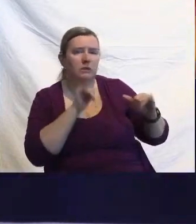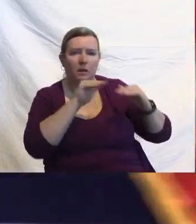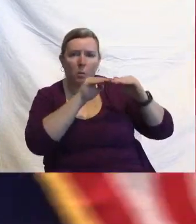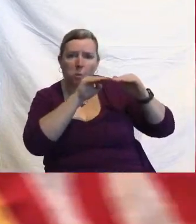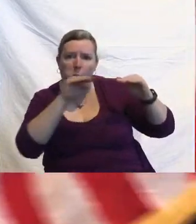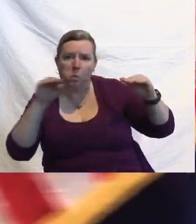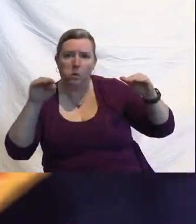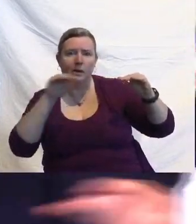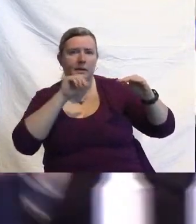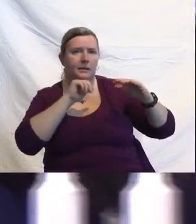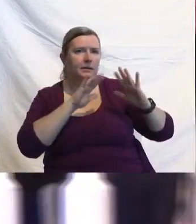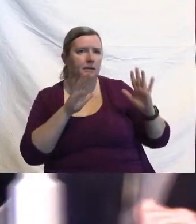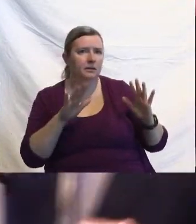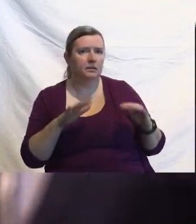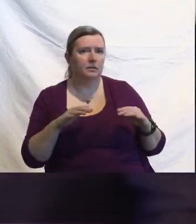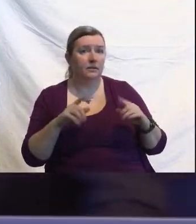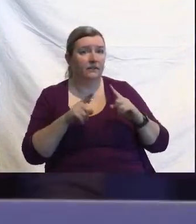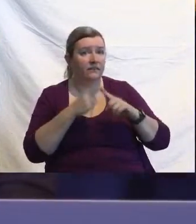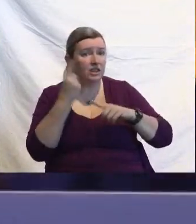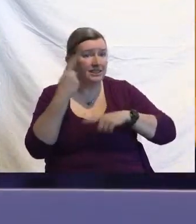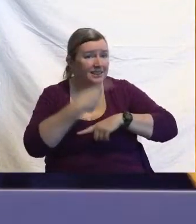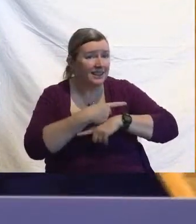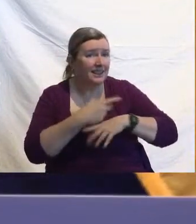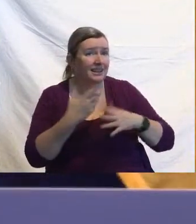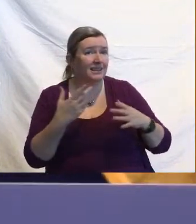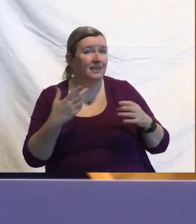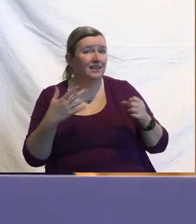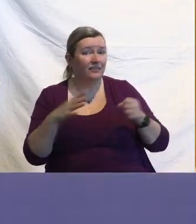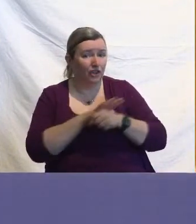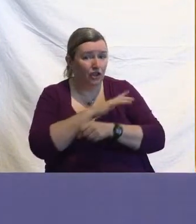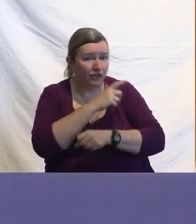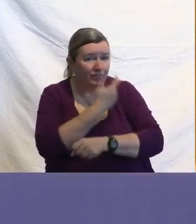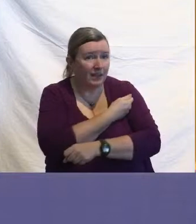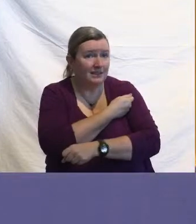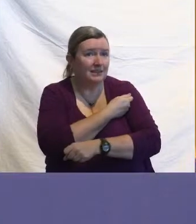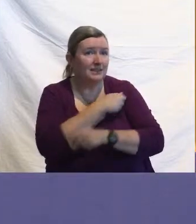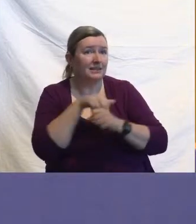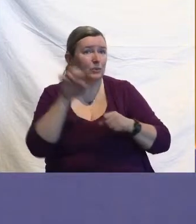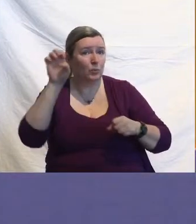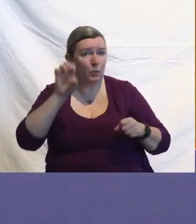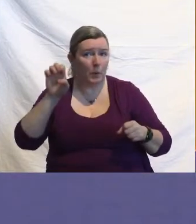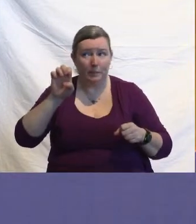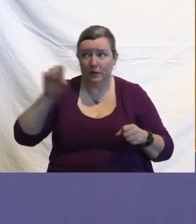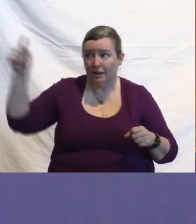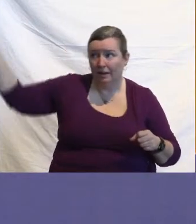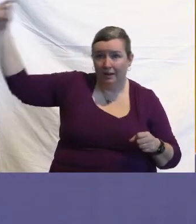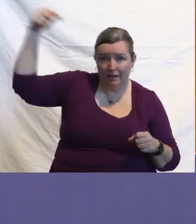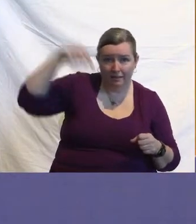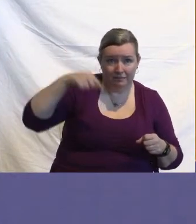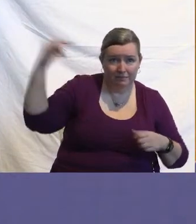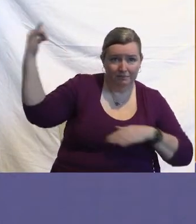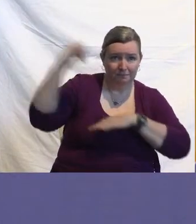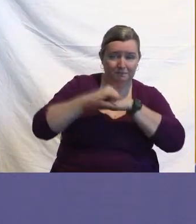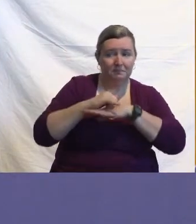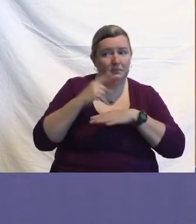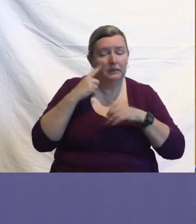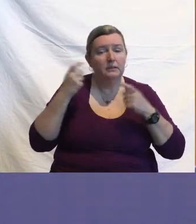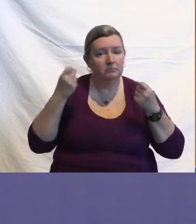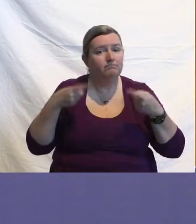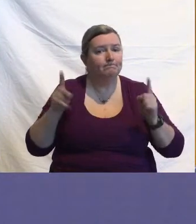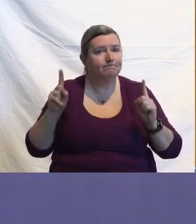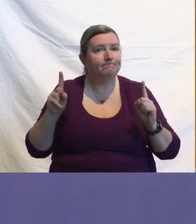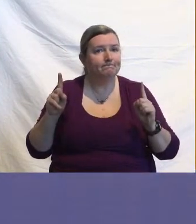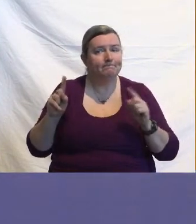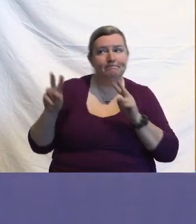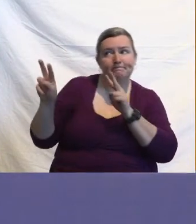is allowing fully vaccinated folks to travel from Europe. So we shall see. Again, please, God, we've got this thing on the run. Thank you